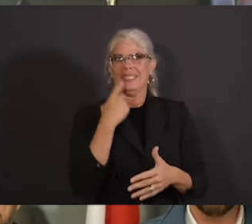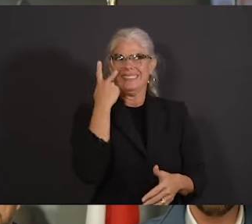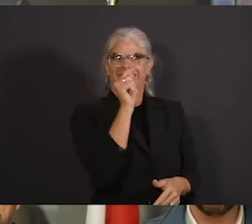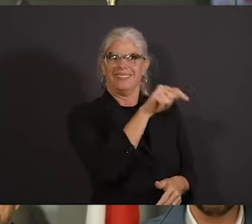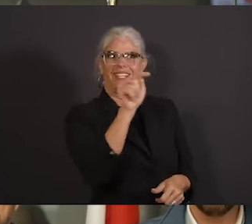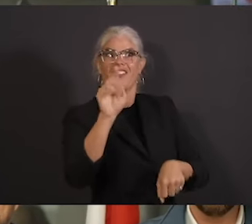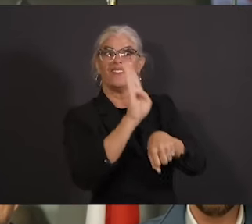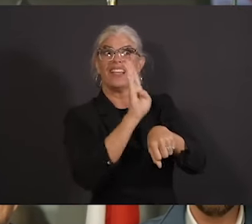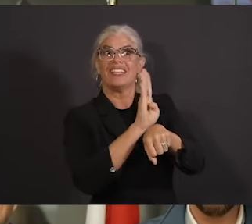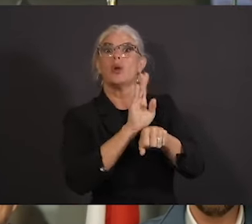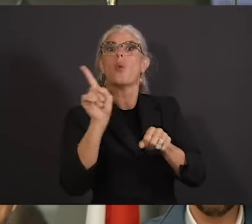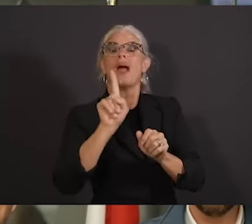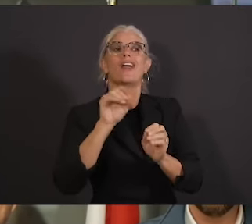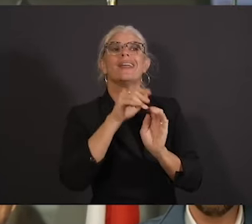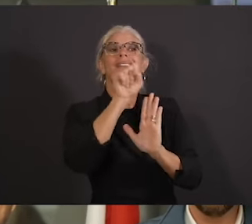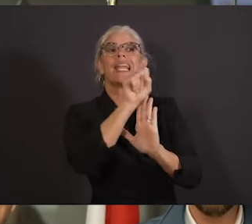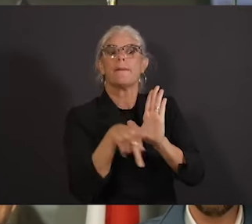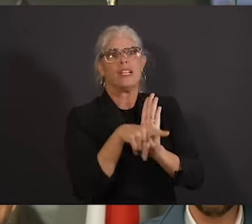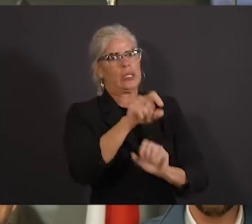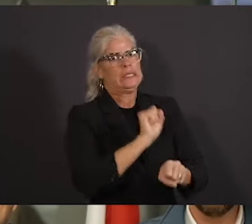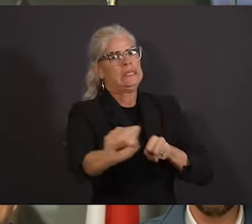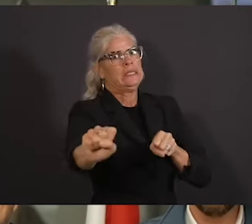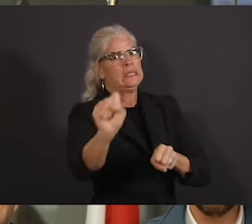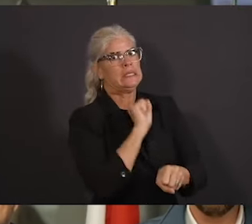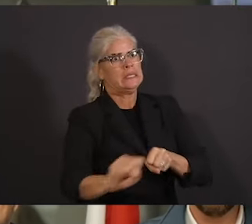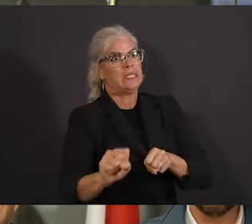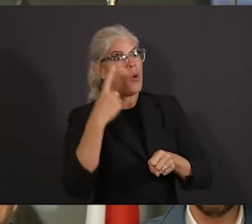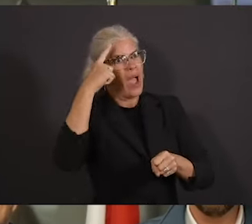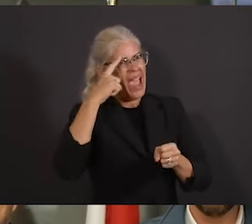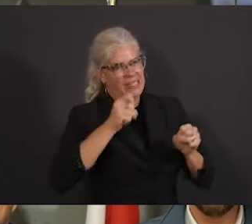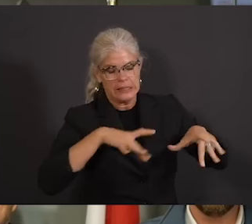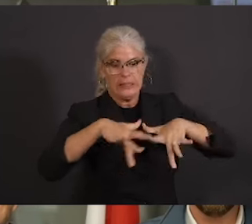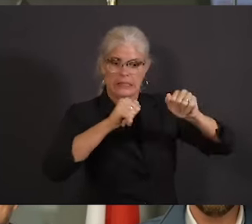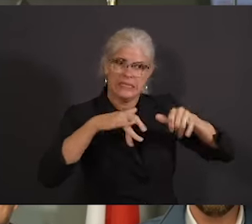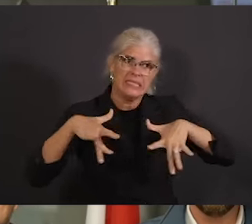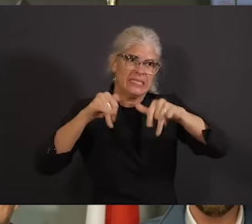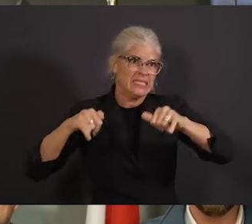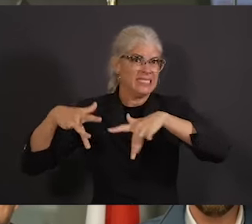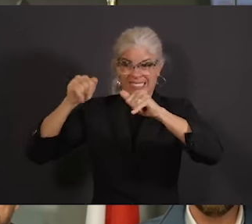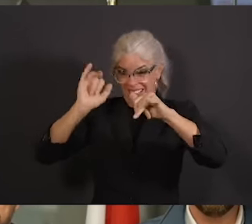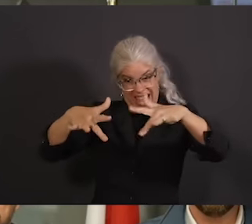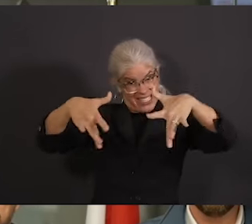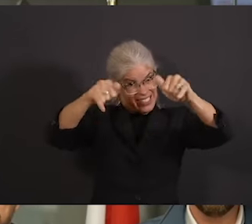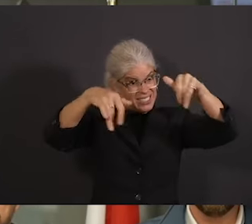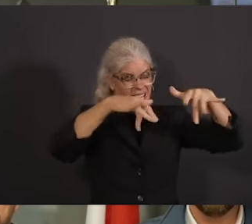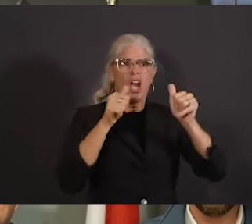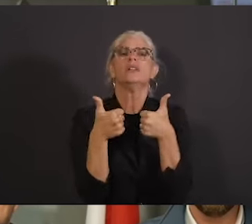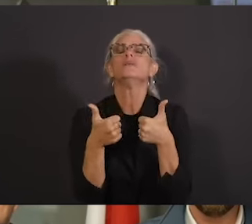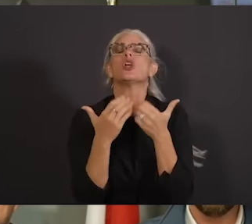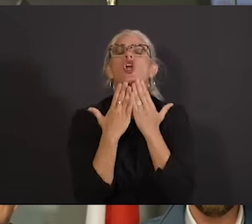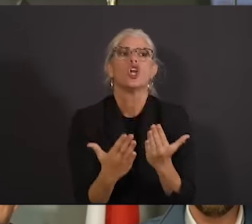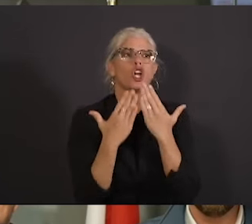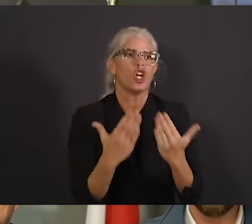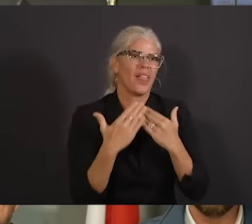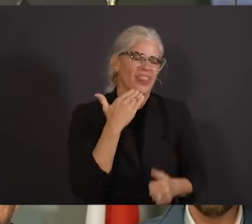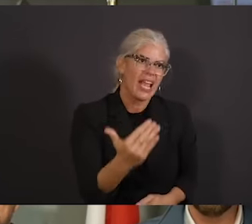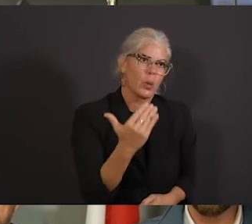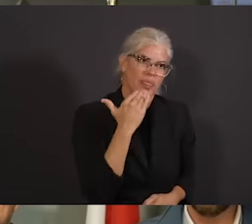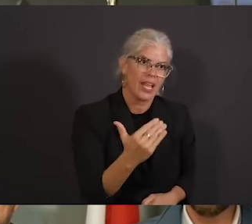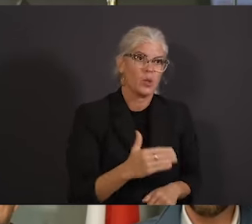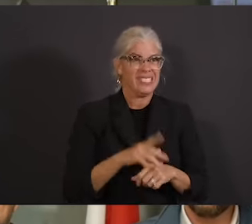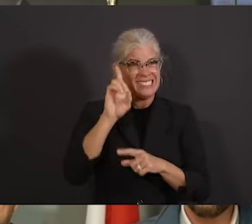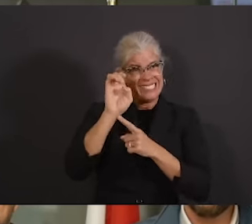St. Petersburg has been working hard to get the debris out, and that's a great thing. And they're working, I think, well. But these debris